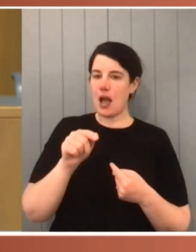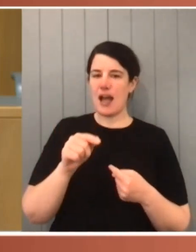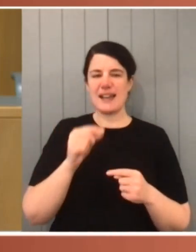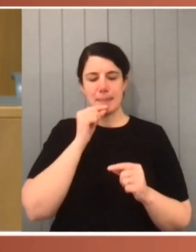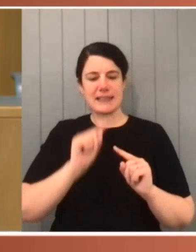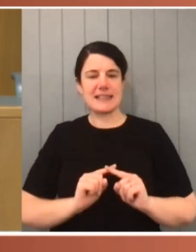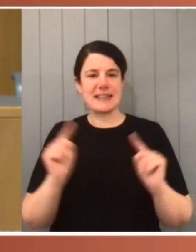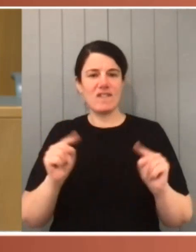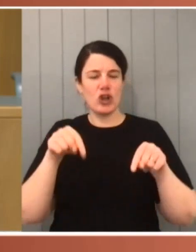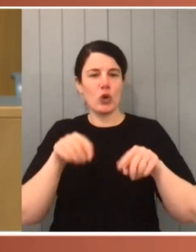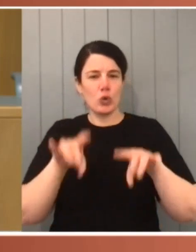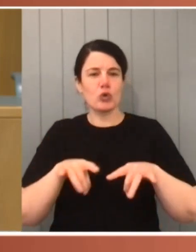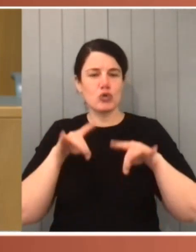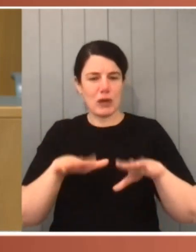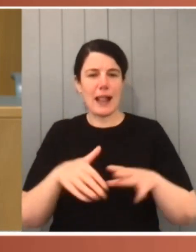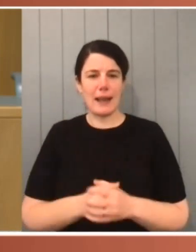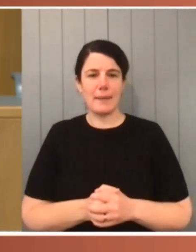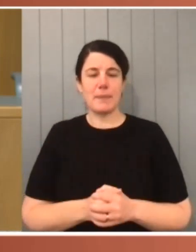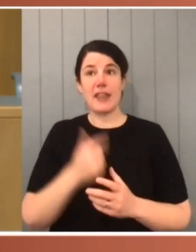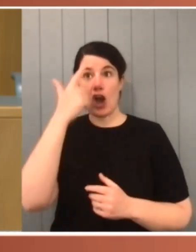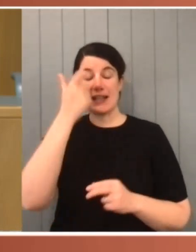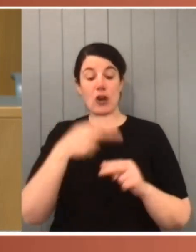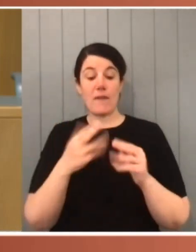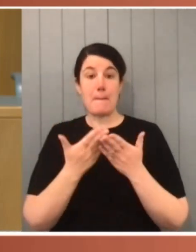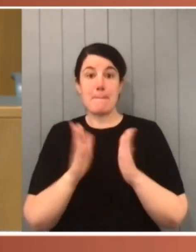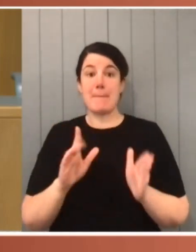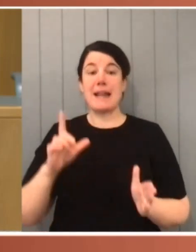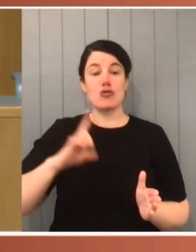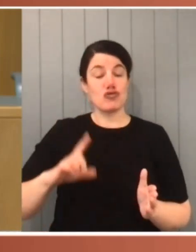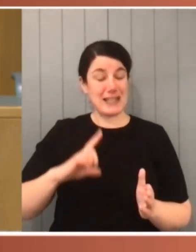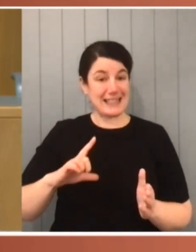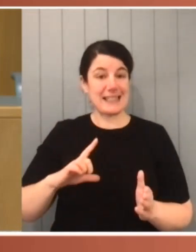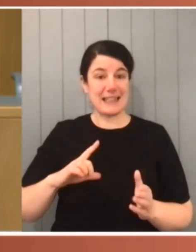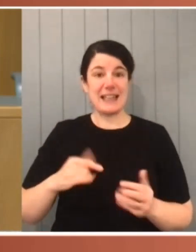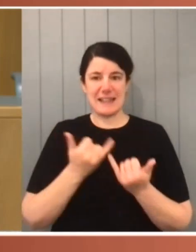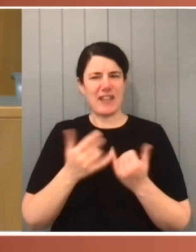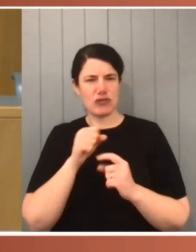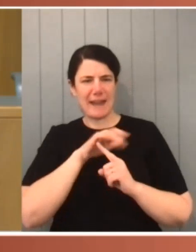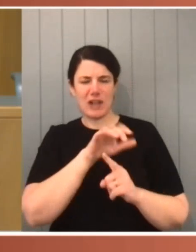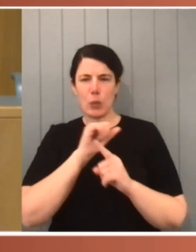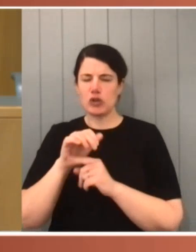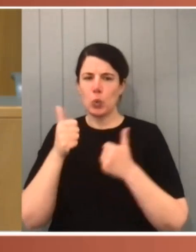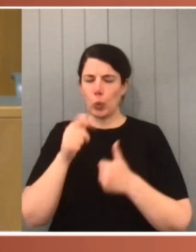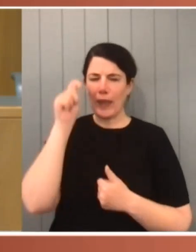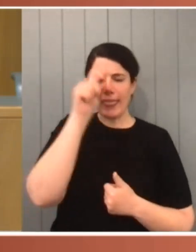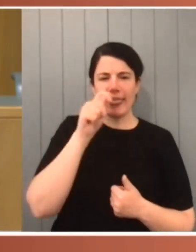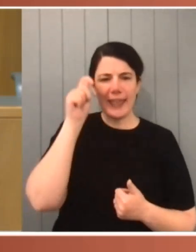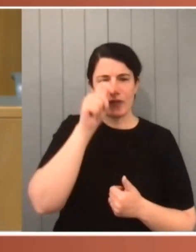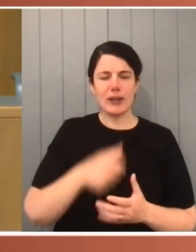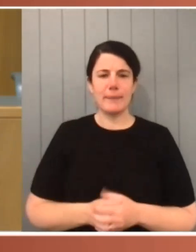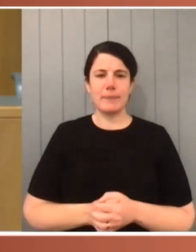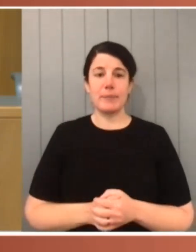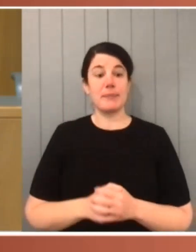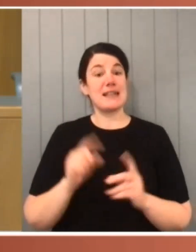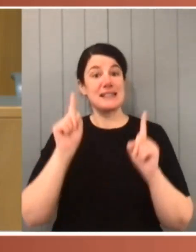It's based on the idea of public reason, which is an idea very influential in my discipline in political theory, an idea first introduced by John